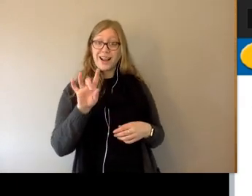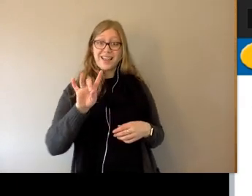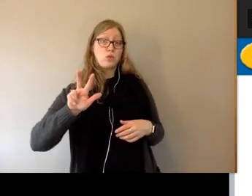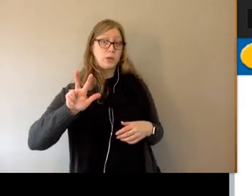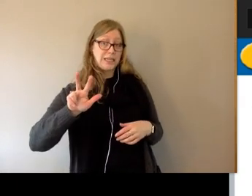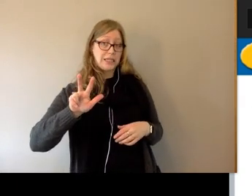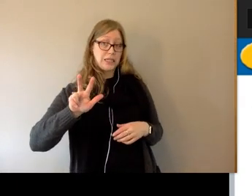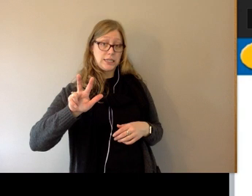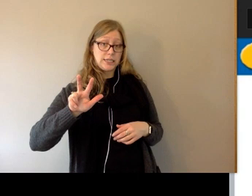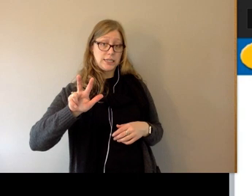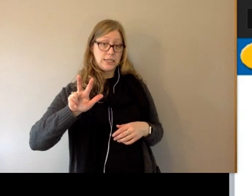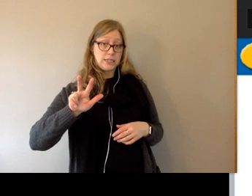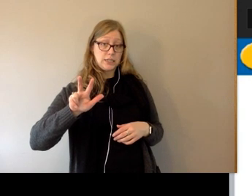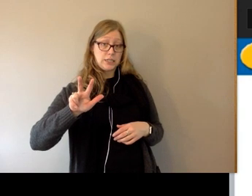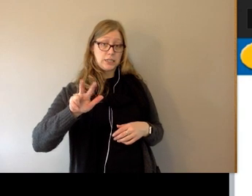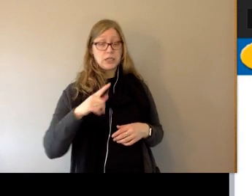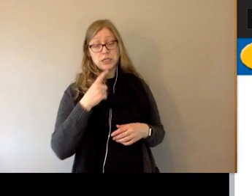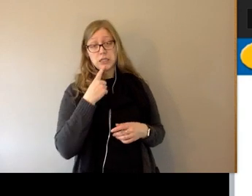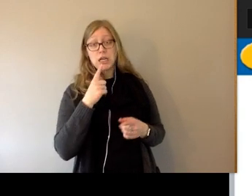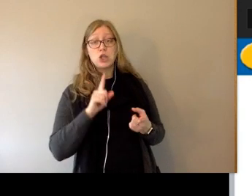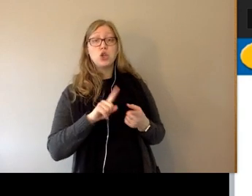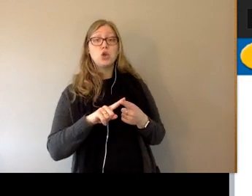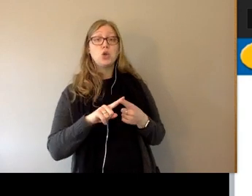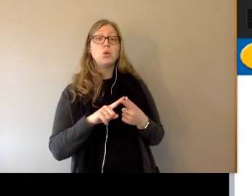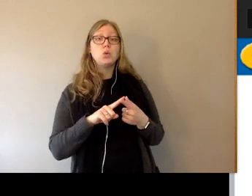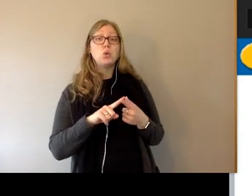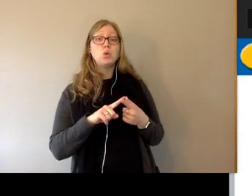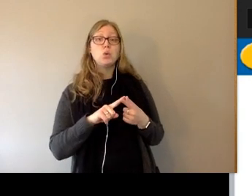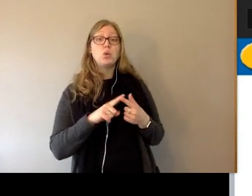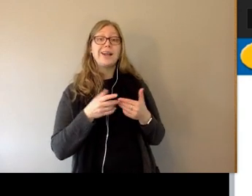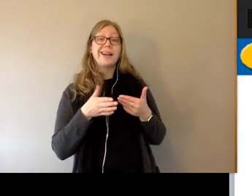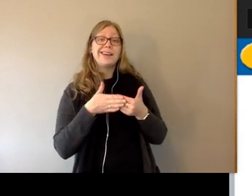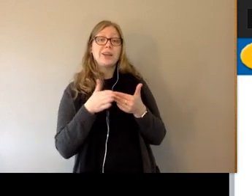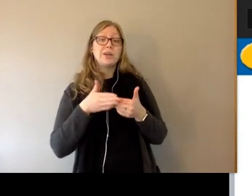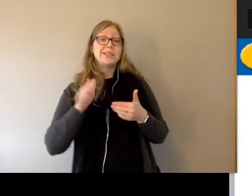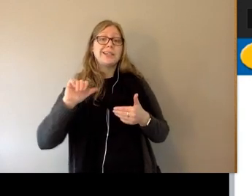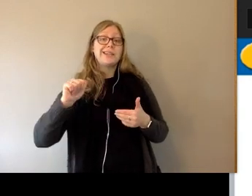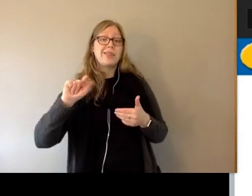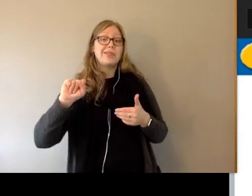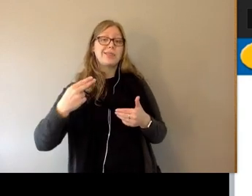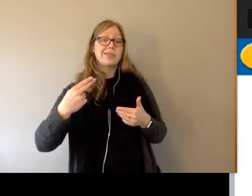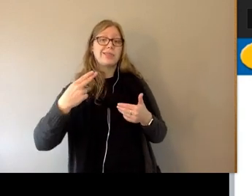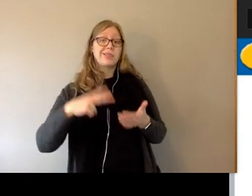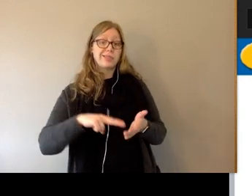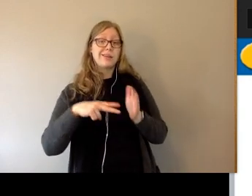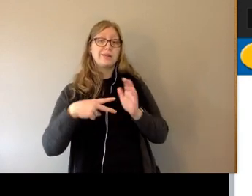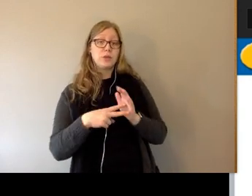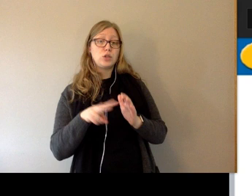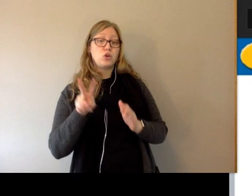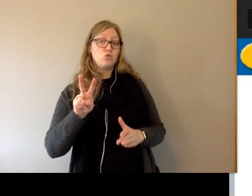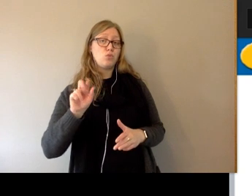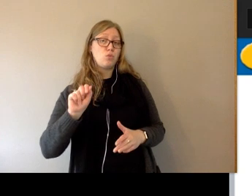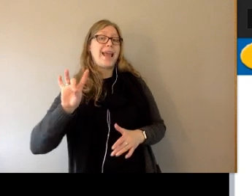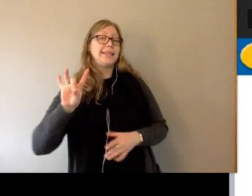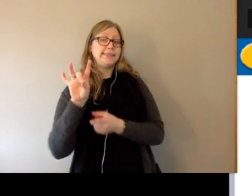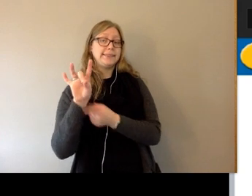2.83. And it says to do it to the nearest tenth. So this is LM equals 2.8.